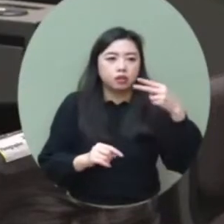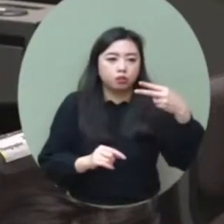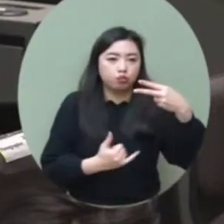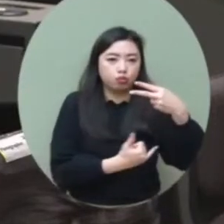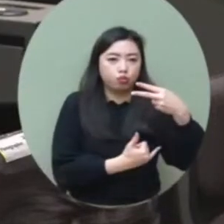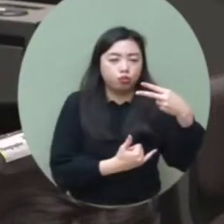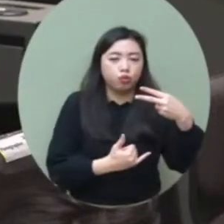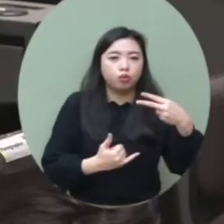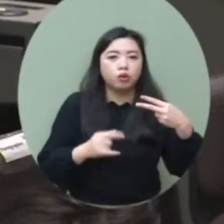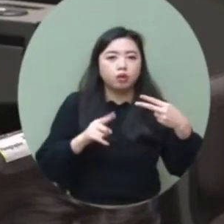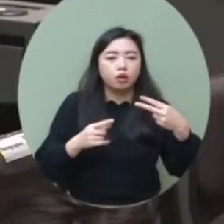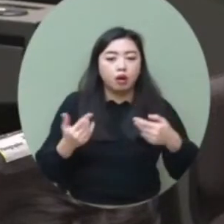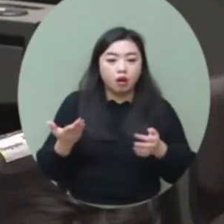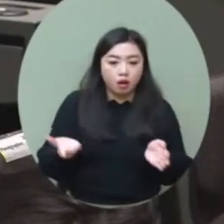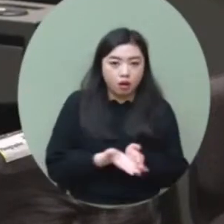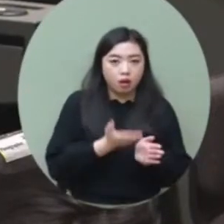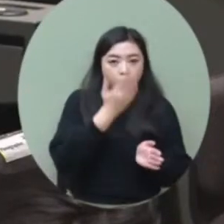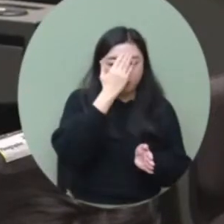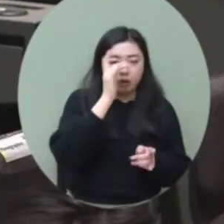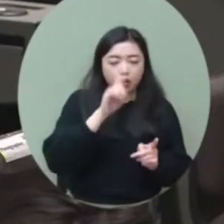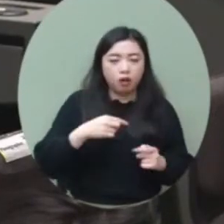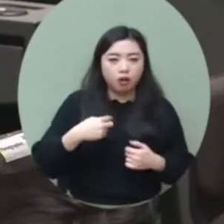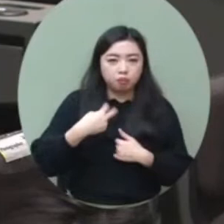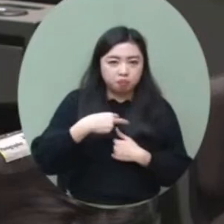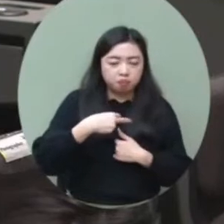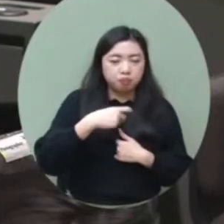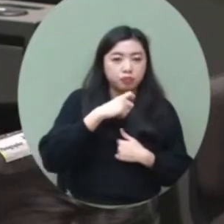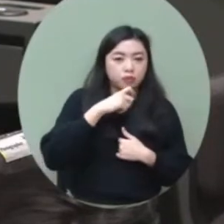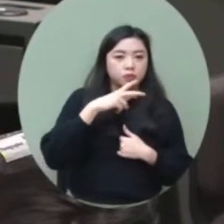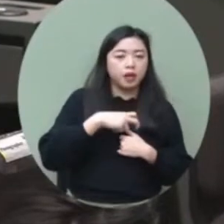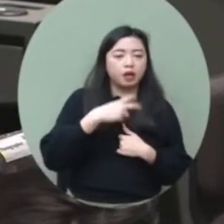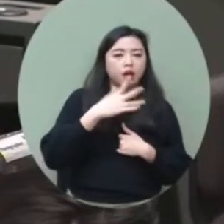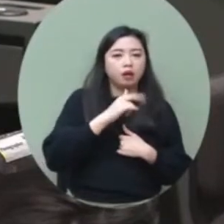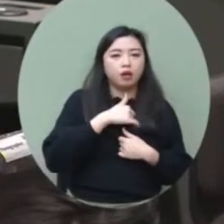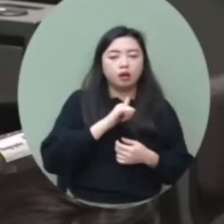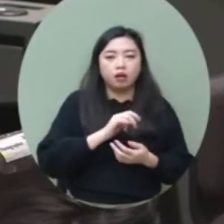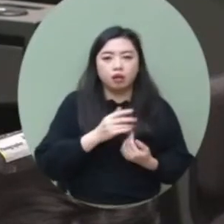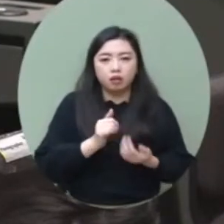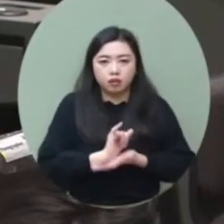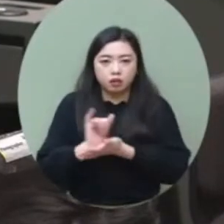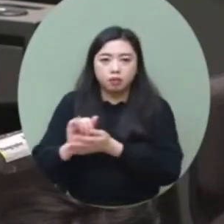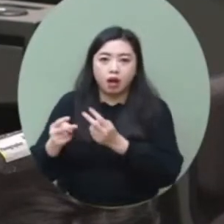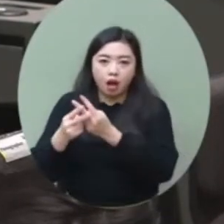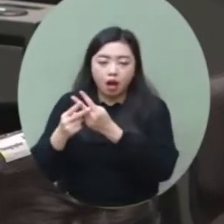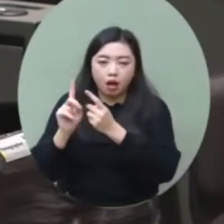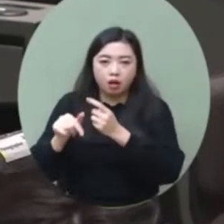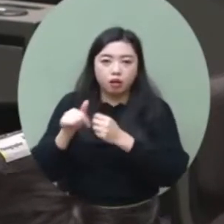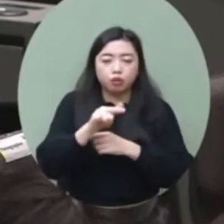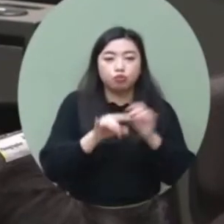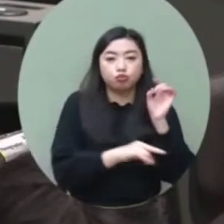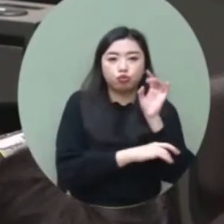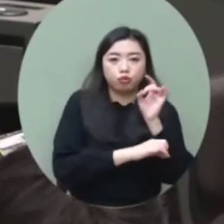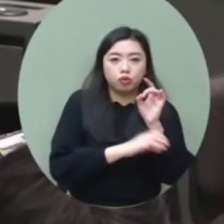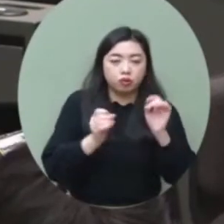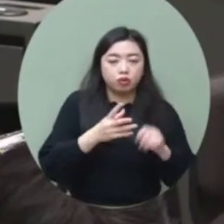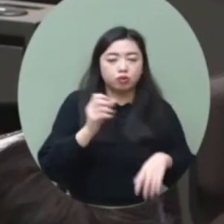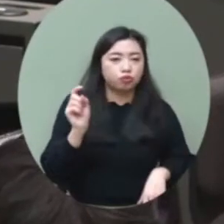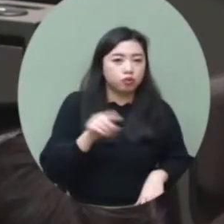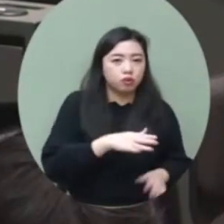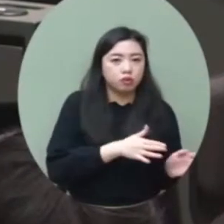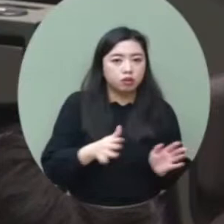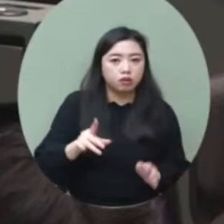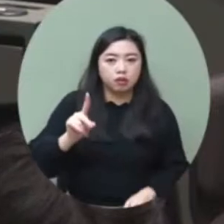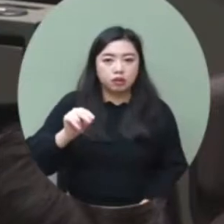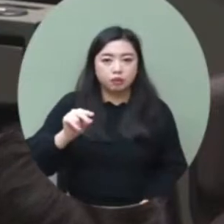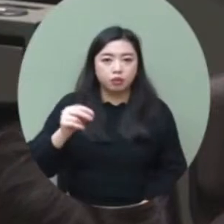Some people told us that a person told us that he tested positive on the 6th. He was admitted to